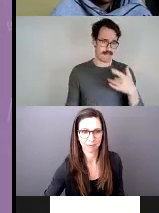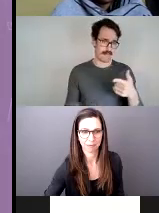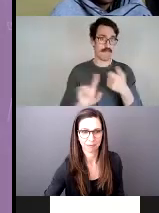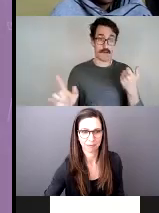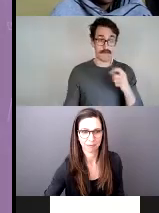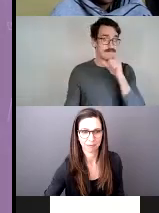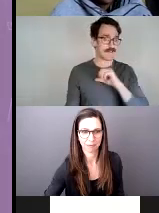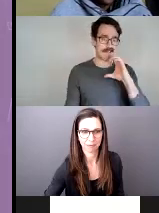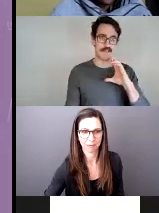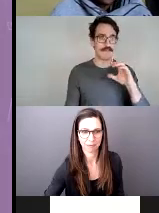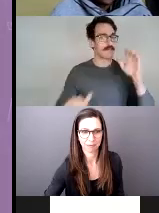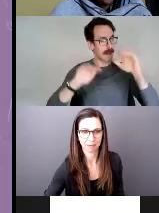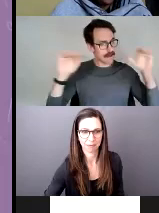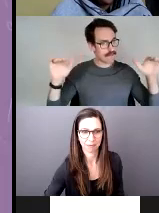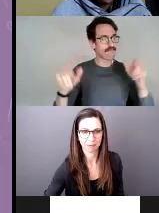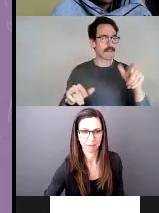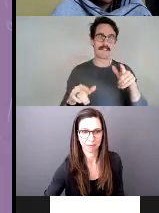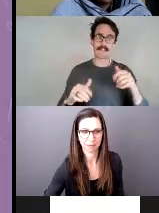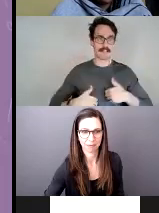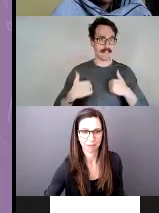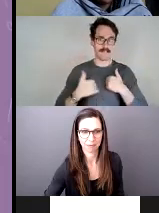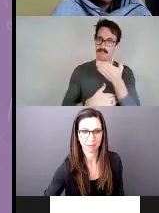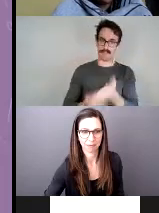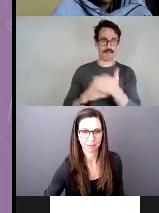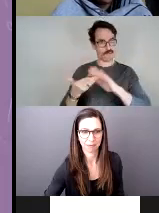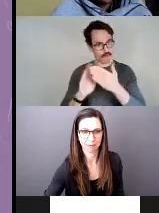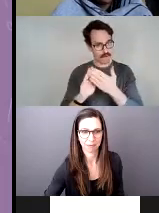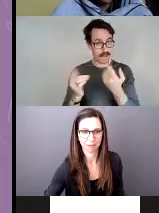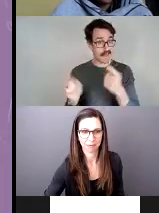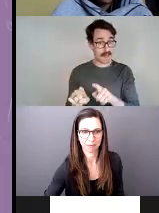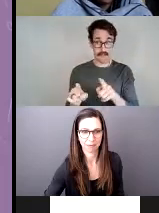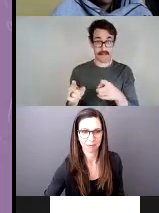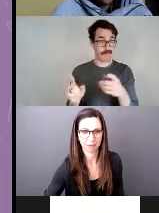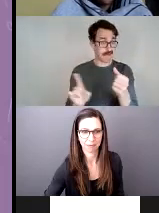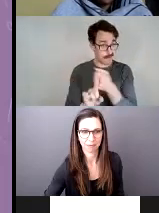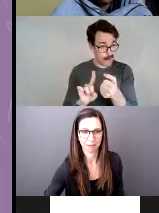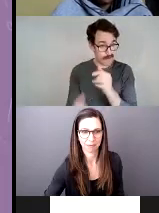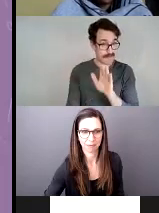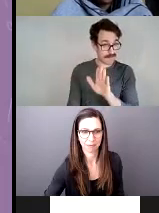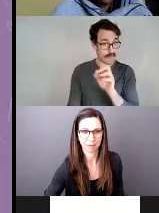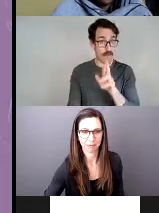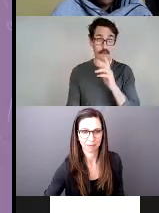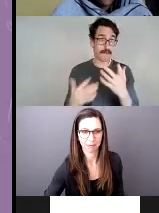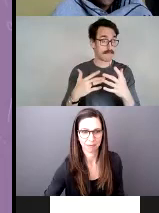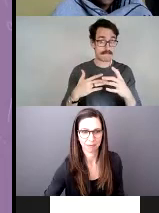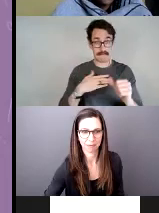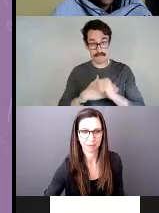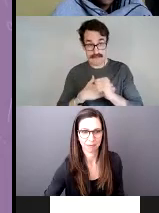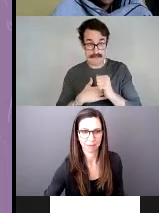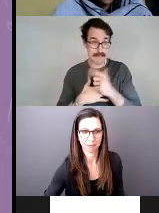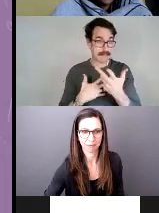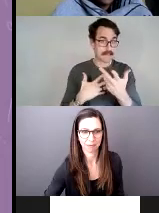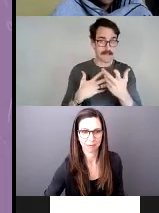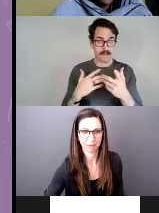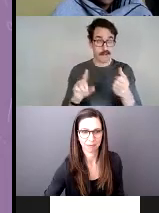living in the community. Those older adults may be experiencing abuse or may be at risk of being abused, but we also have